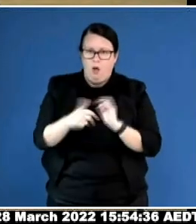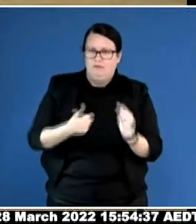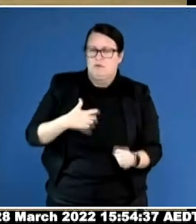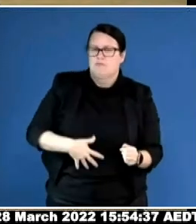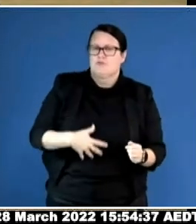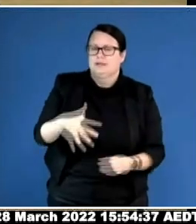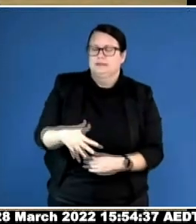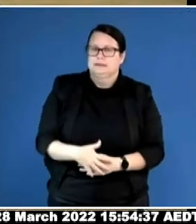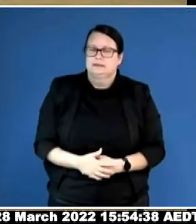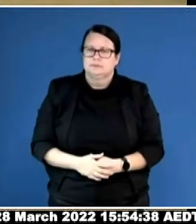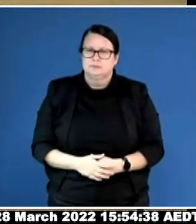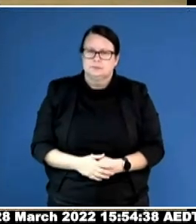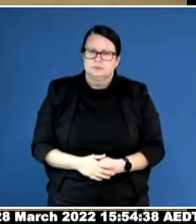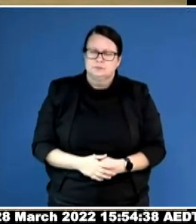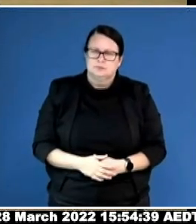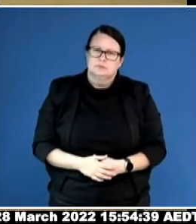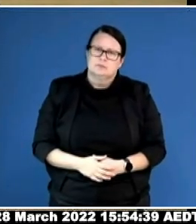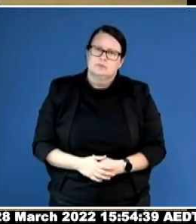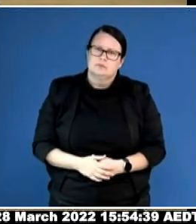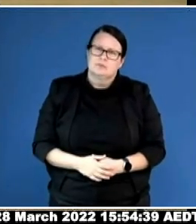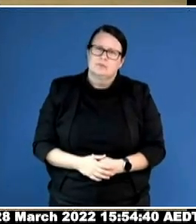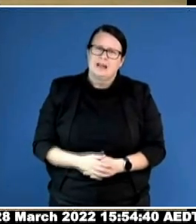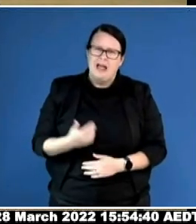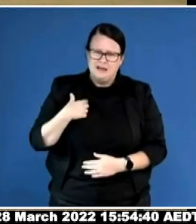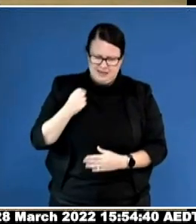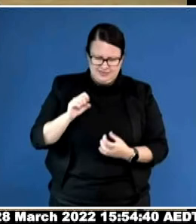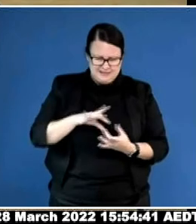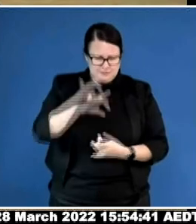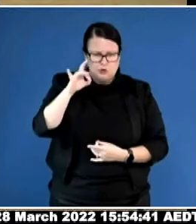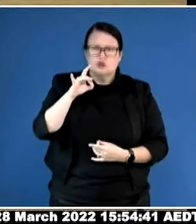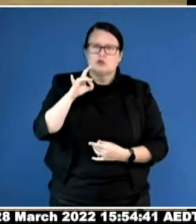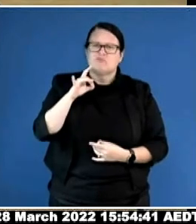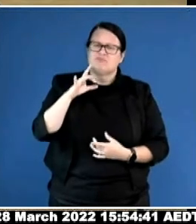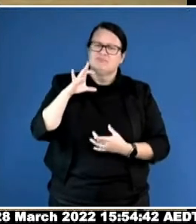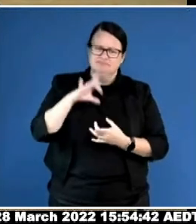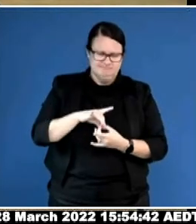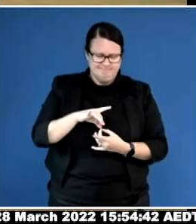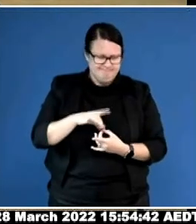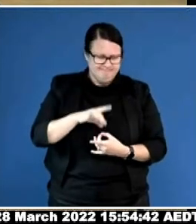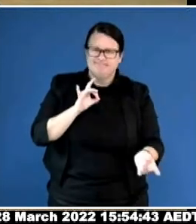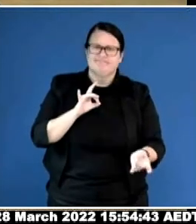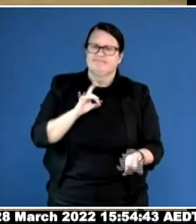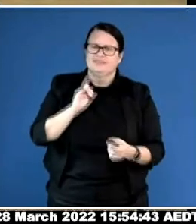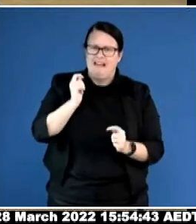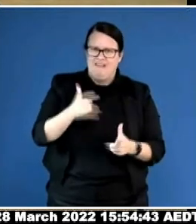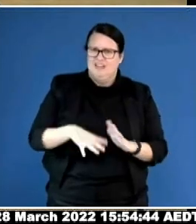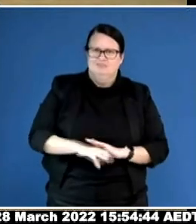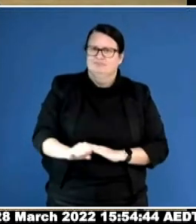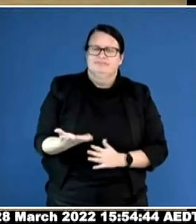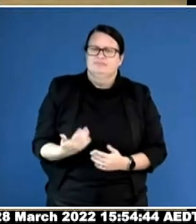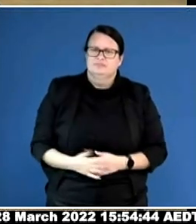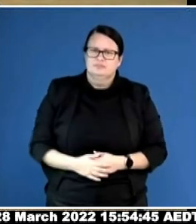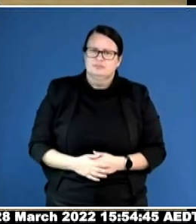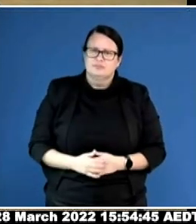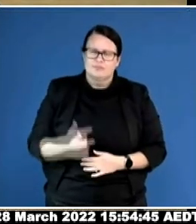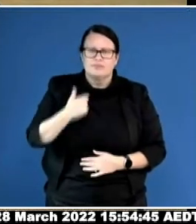pregnancy. There was also the added spiritual impact of having a termination. I have had experiences